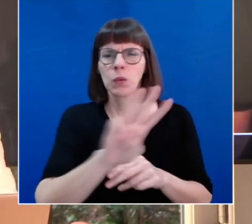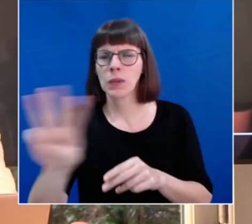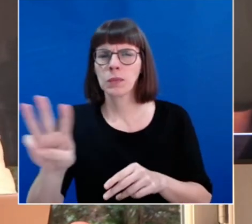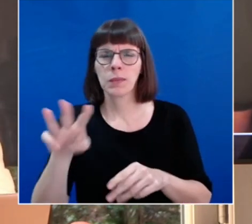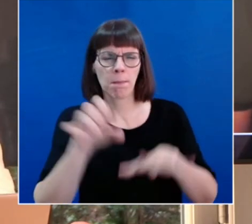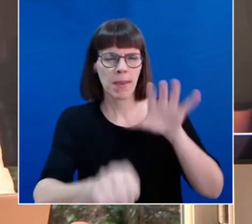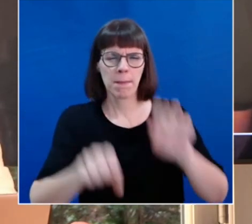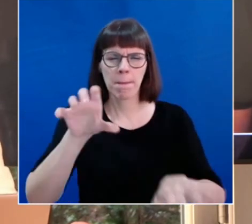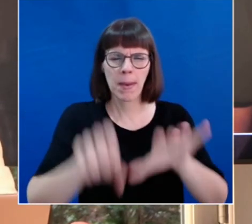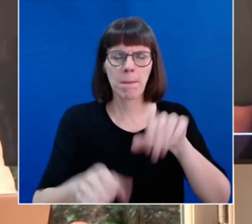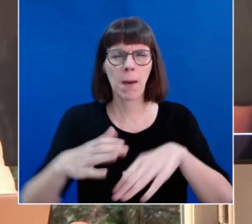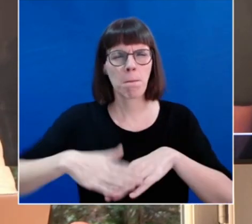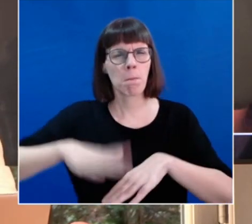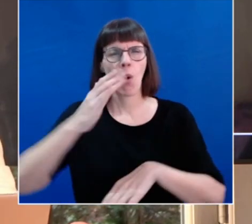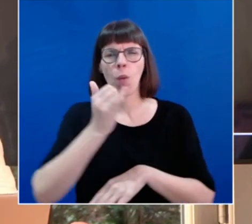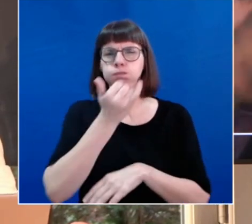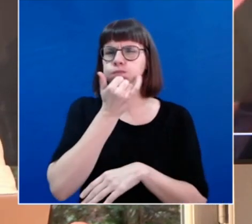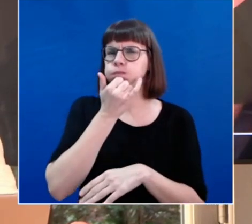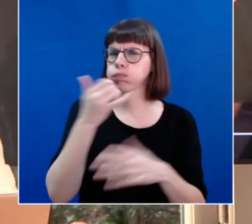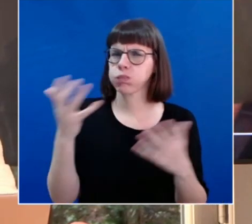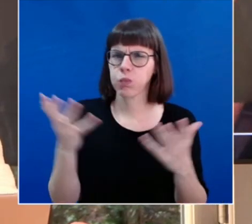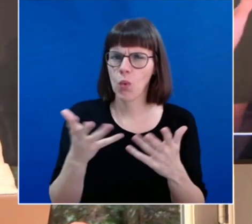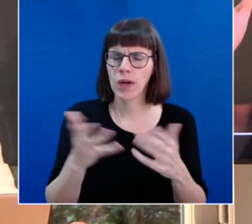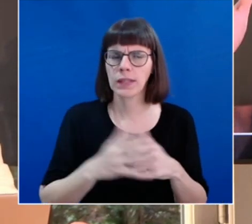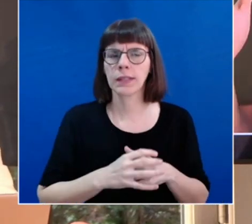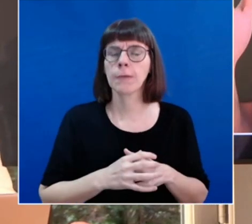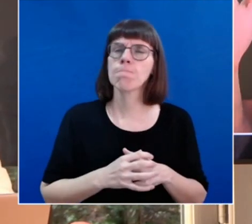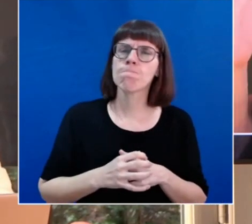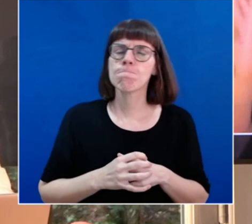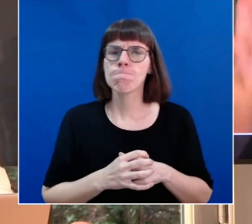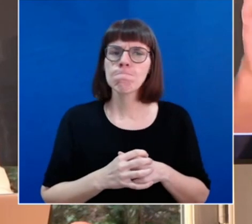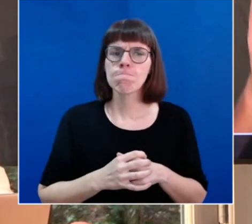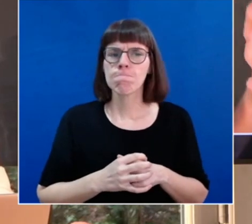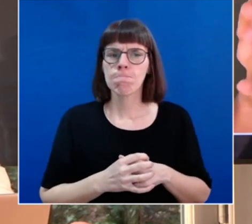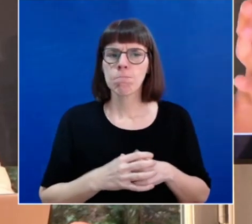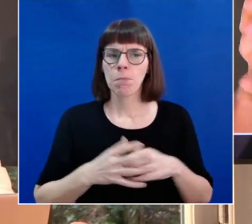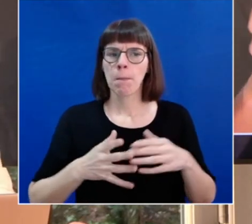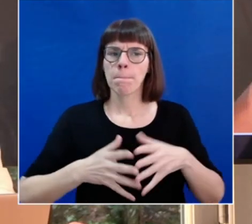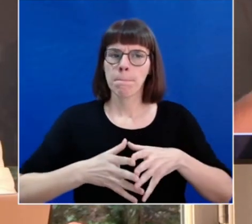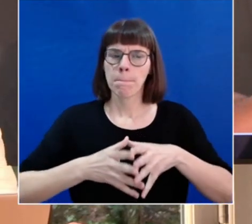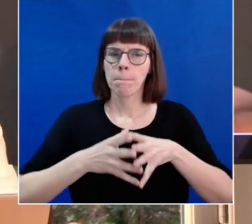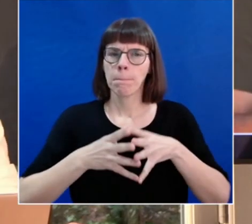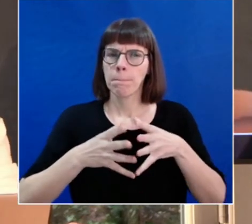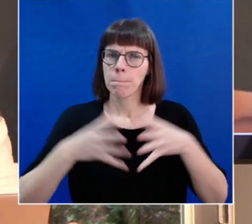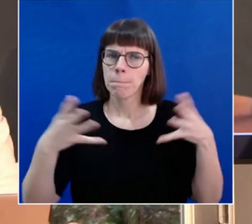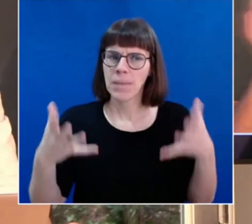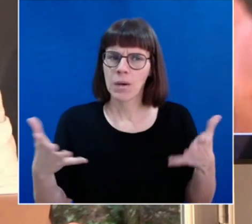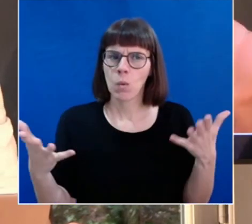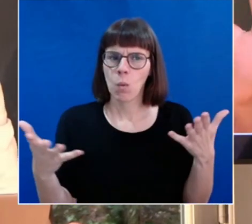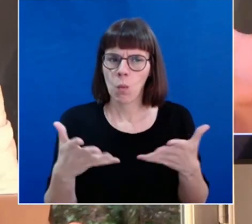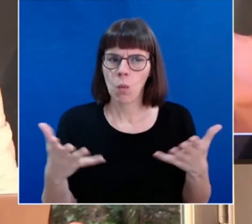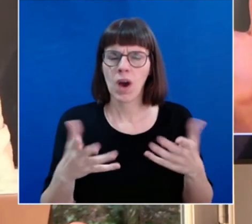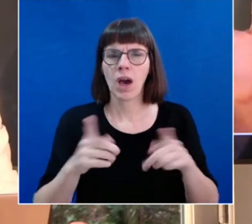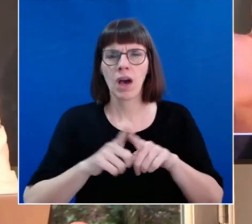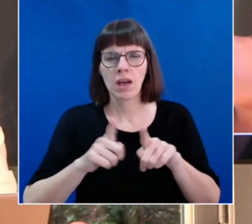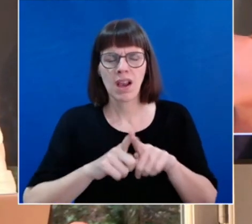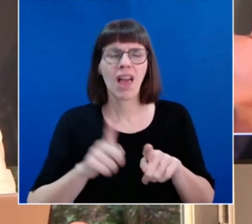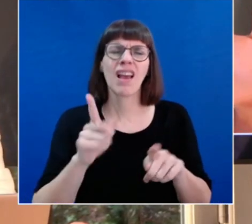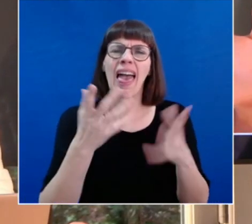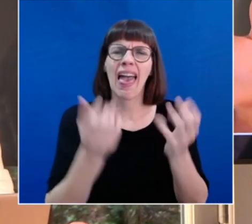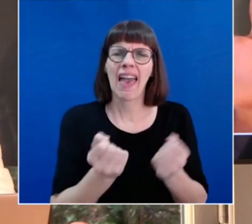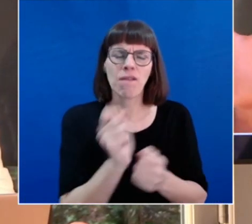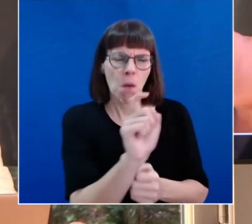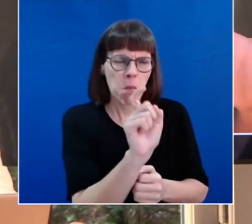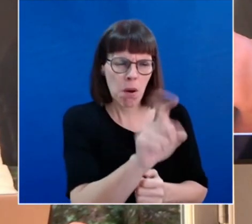I would say, so one of the biggest one is the misuse of buttons and links.